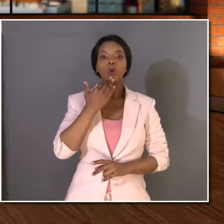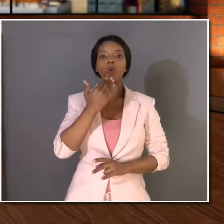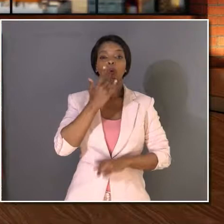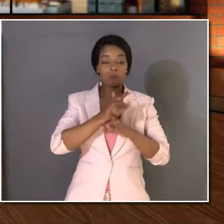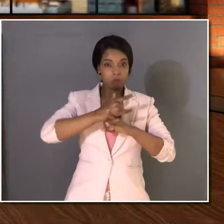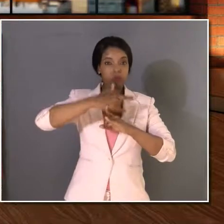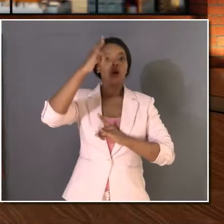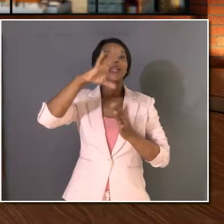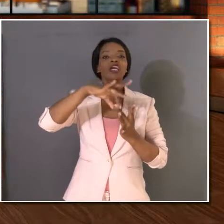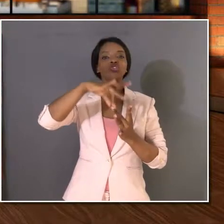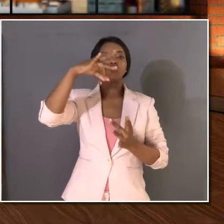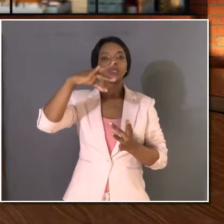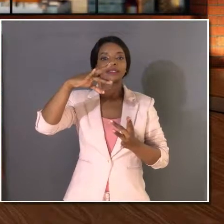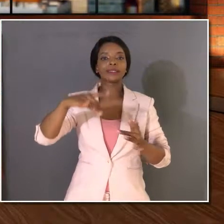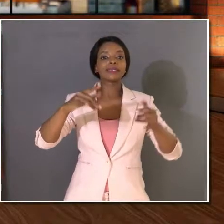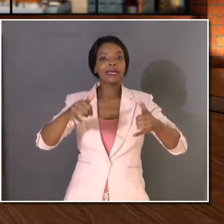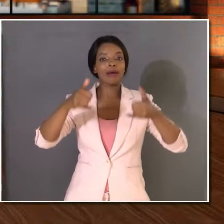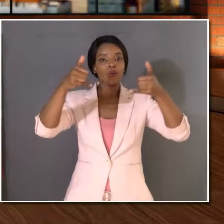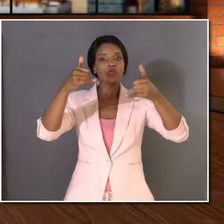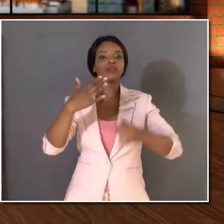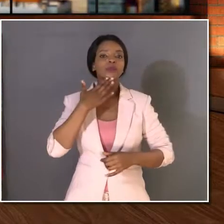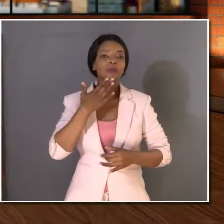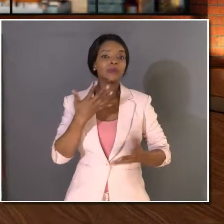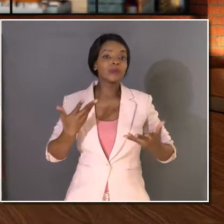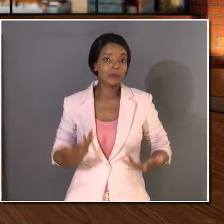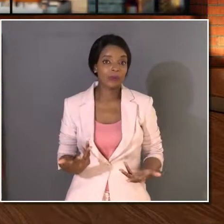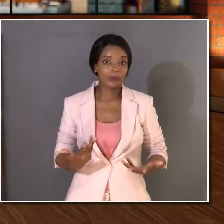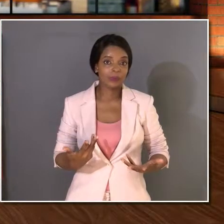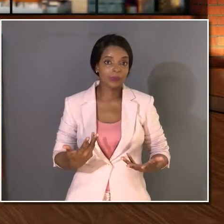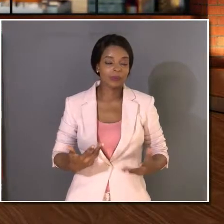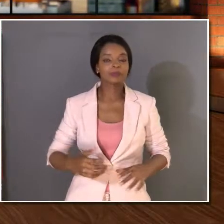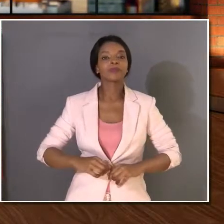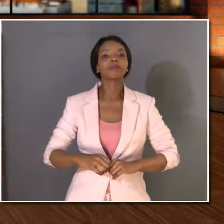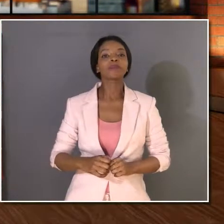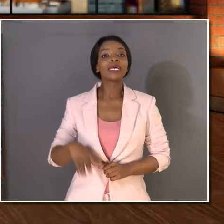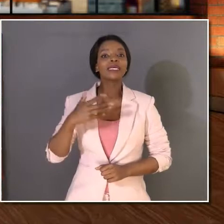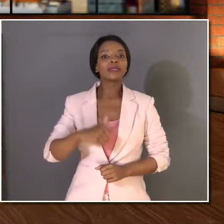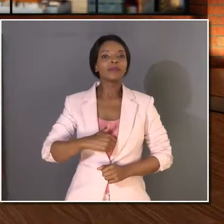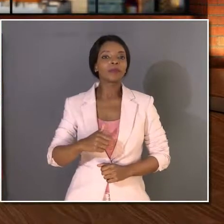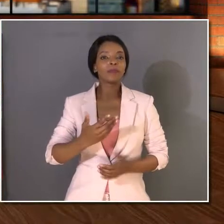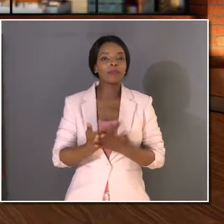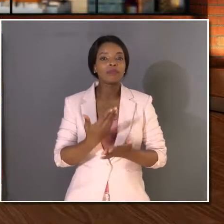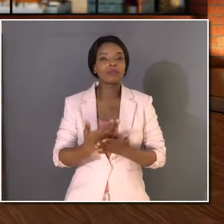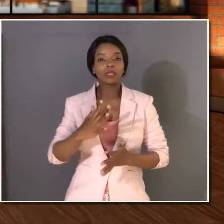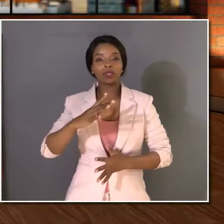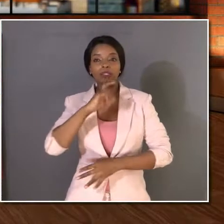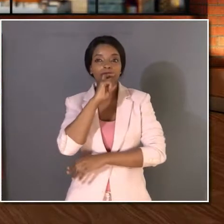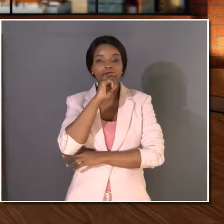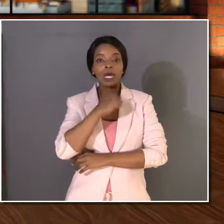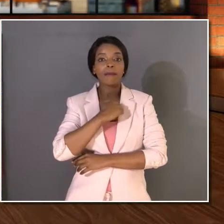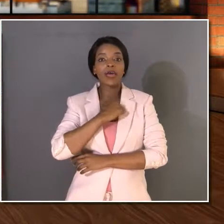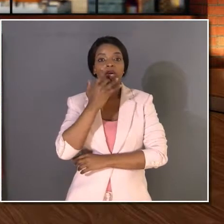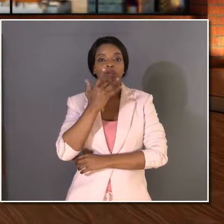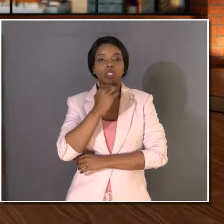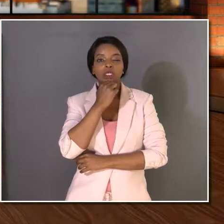try and figure out exactly who you all felt best, but I couldn't even work out who my favorite was, but there seemed to be